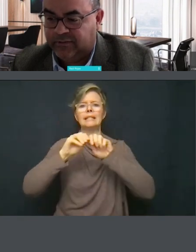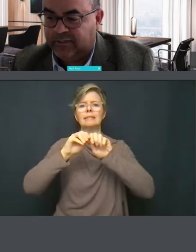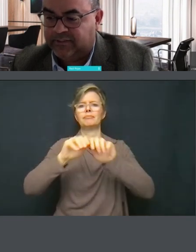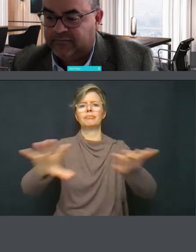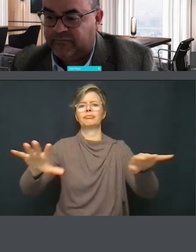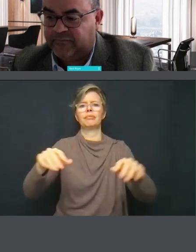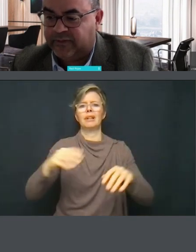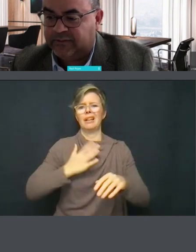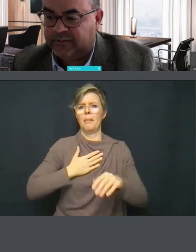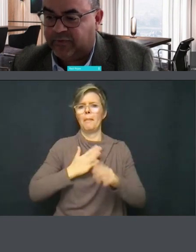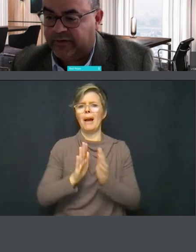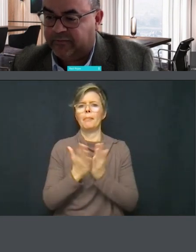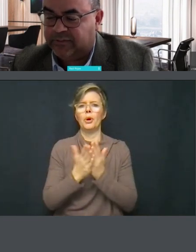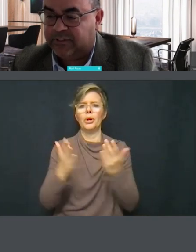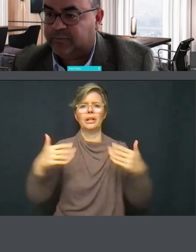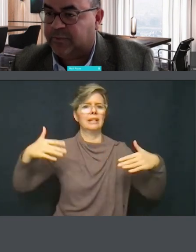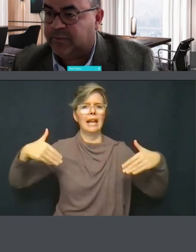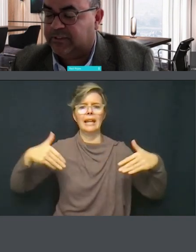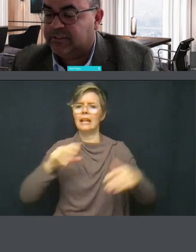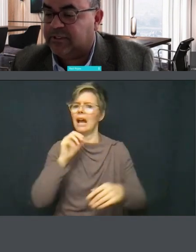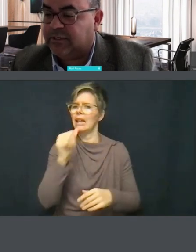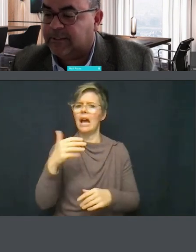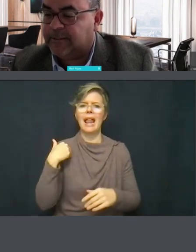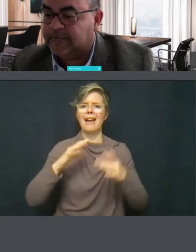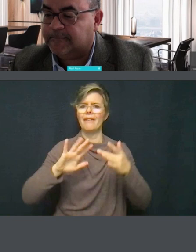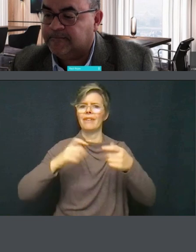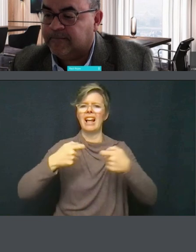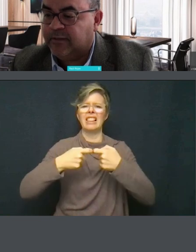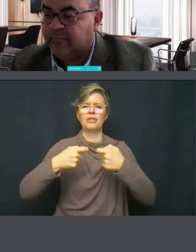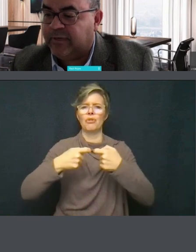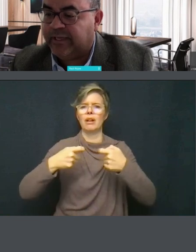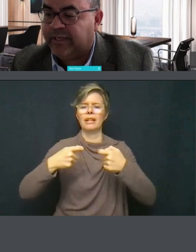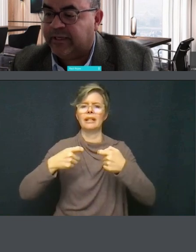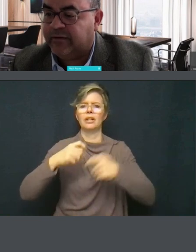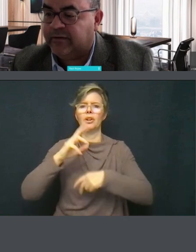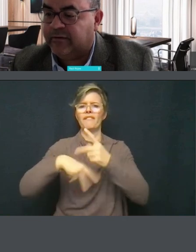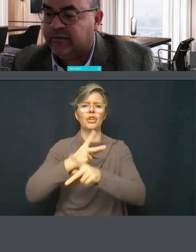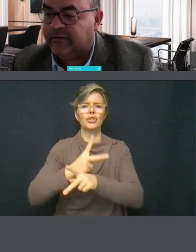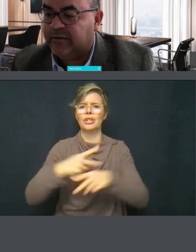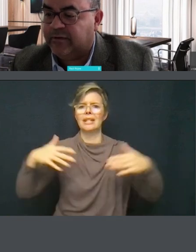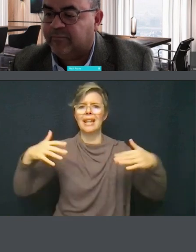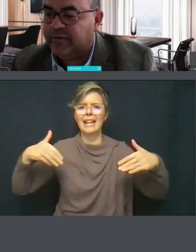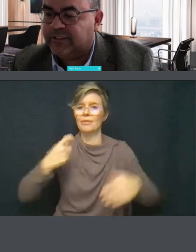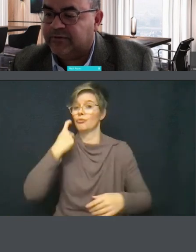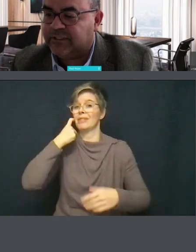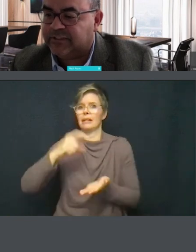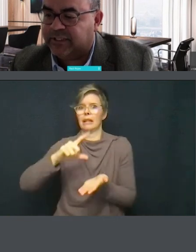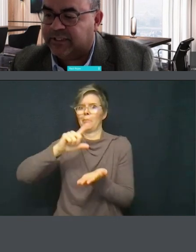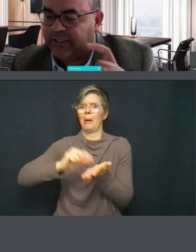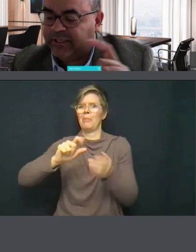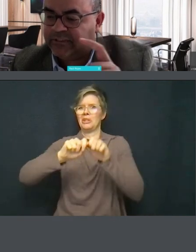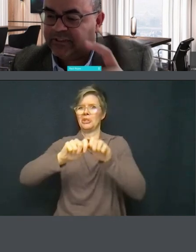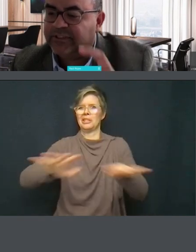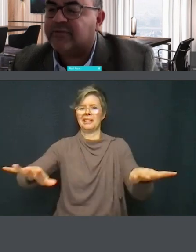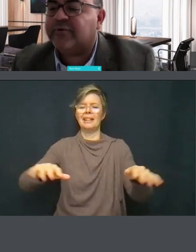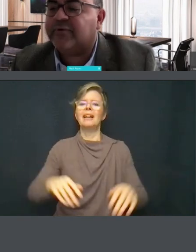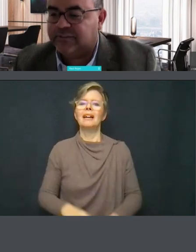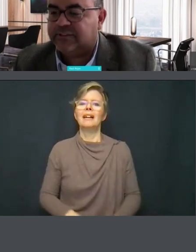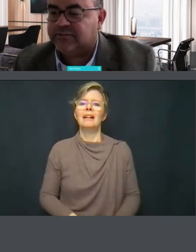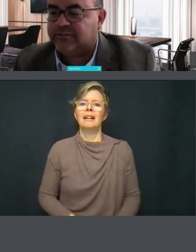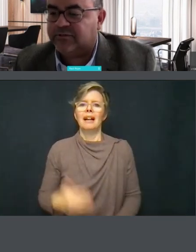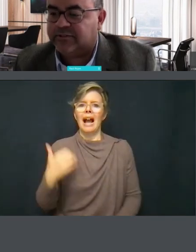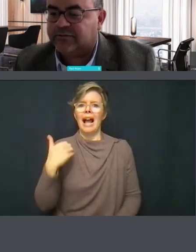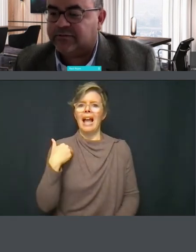e-version as far as I'm aware. It was just published. But what I'll do is I'll send just a list